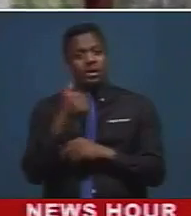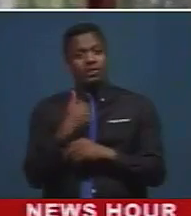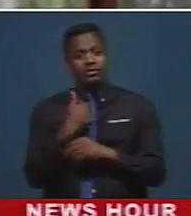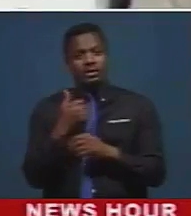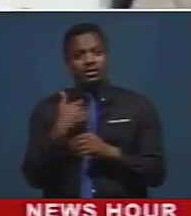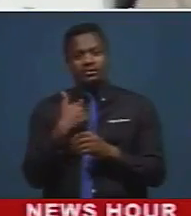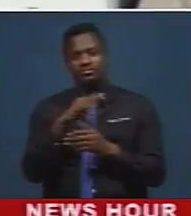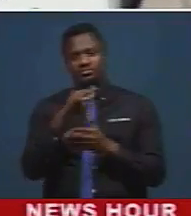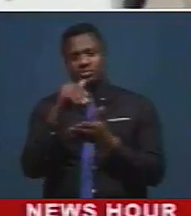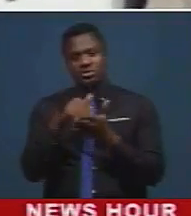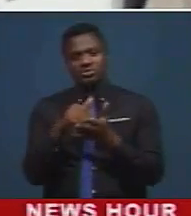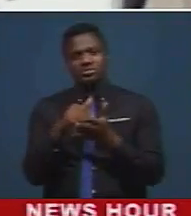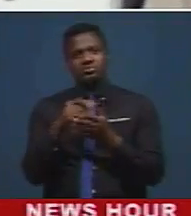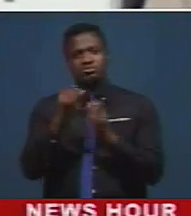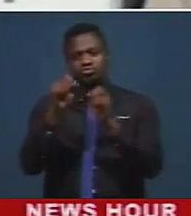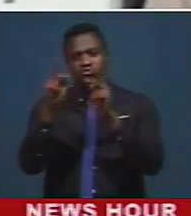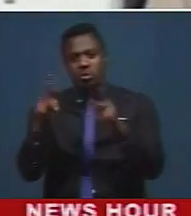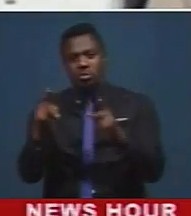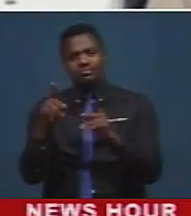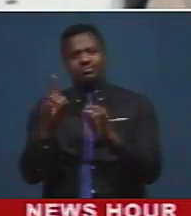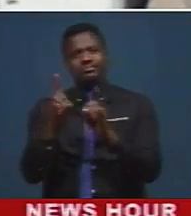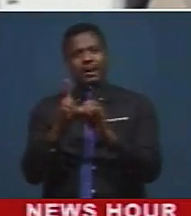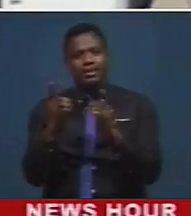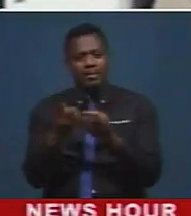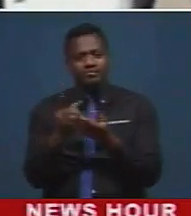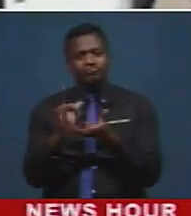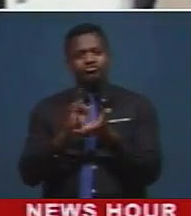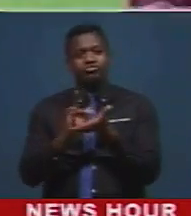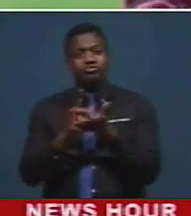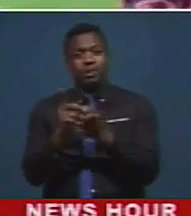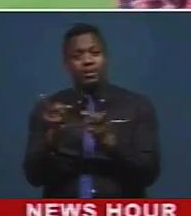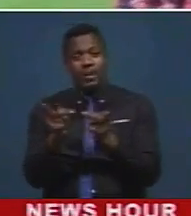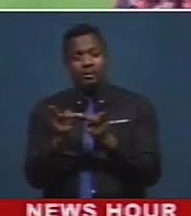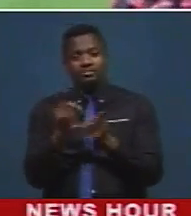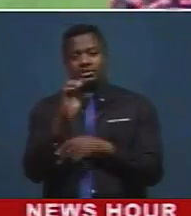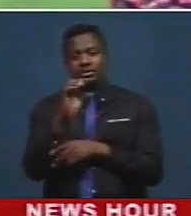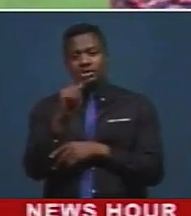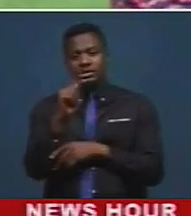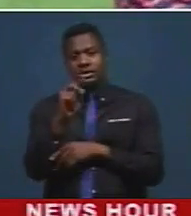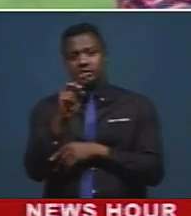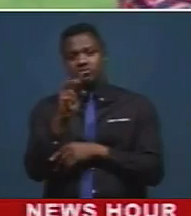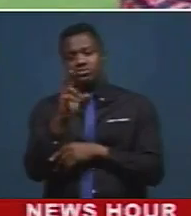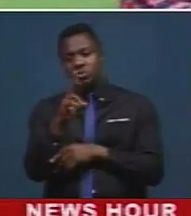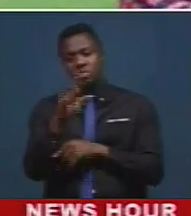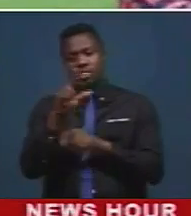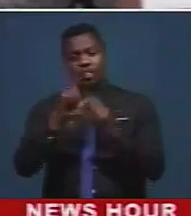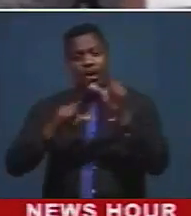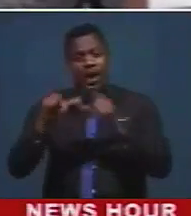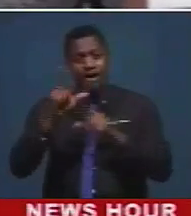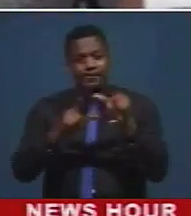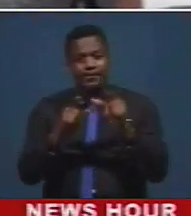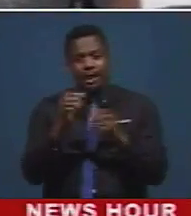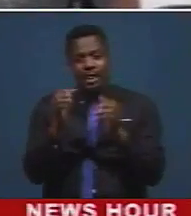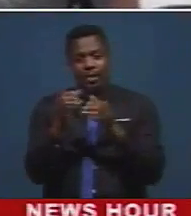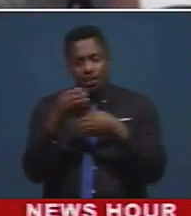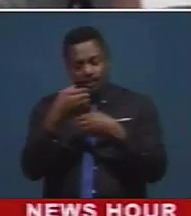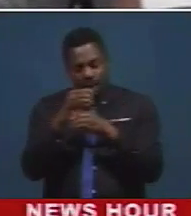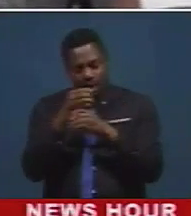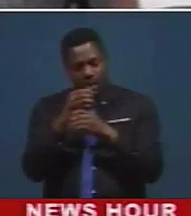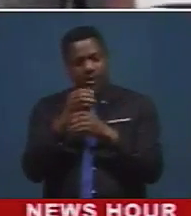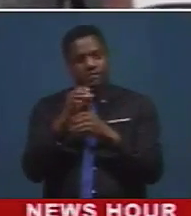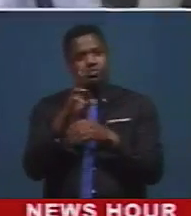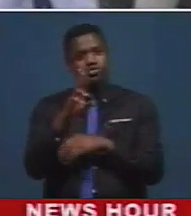central sterilization and stores department, a pharmacy unit, a CT urodynamic lab, microbiology unit,